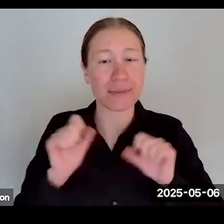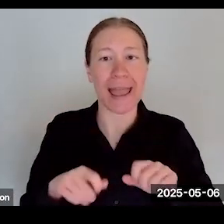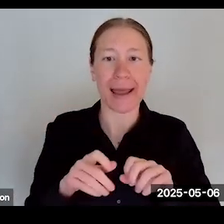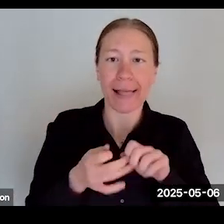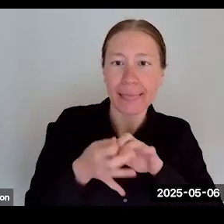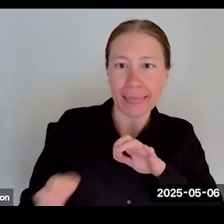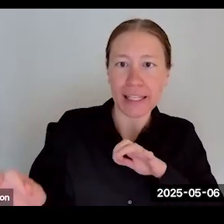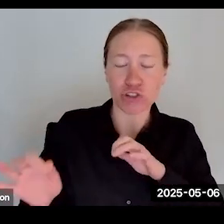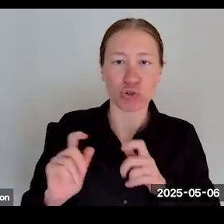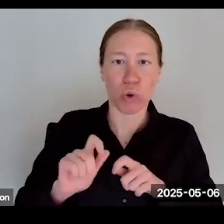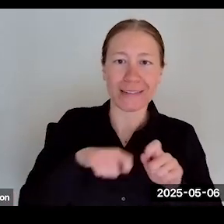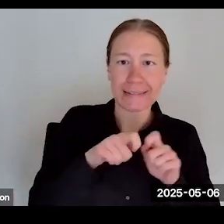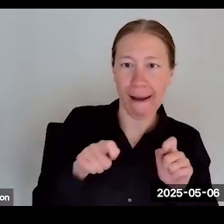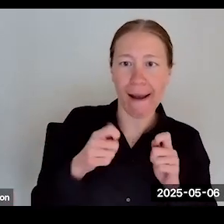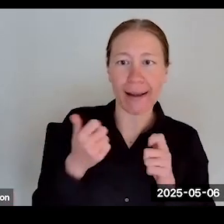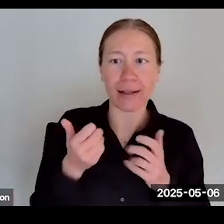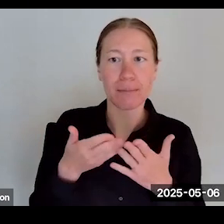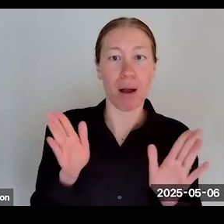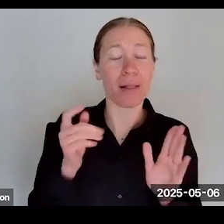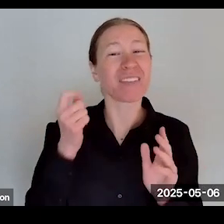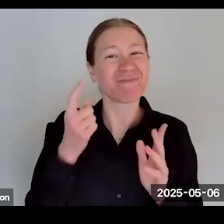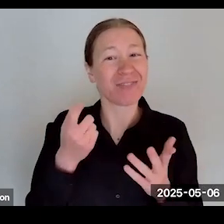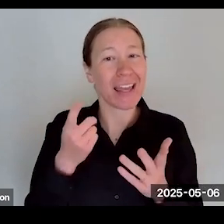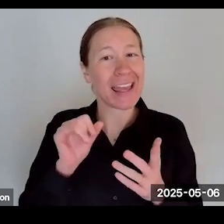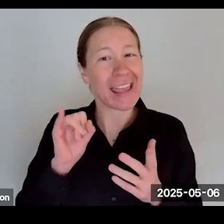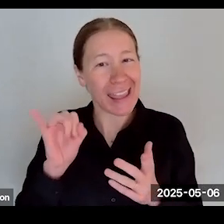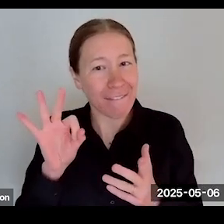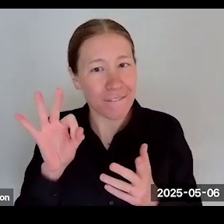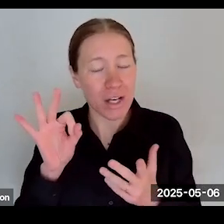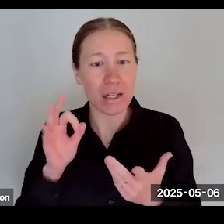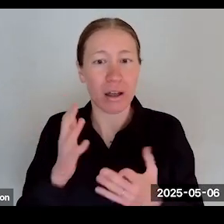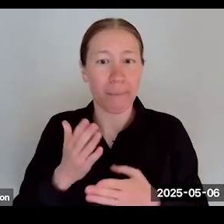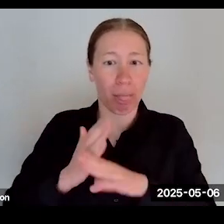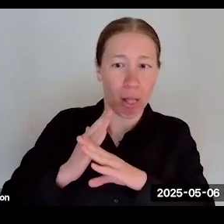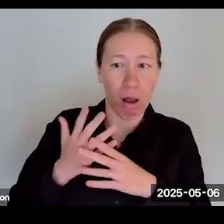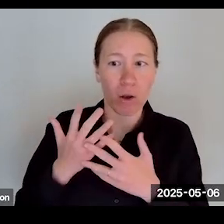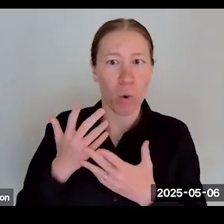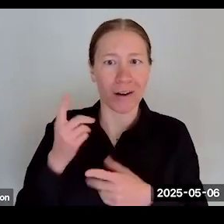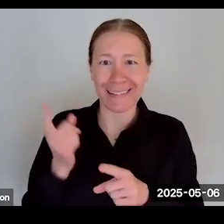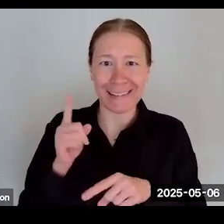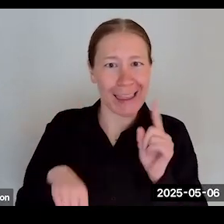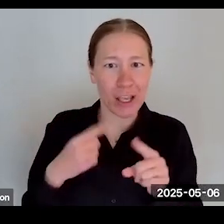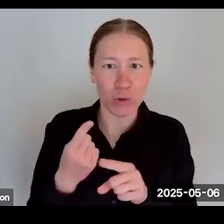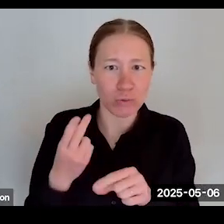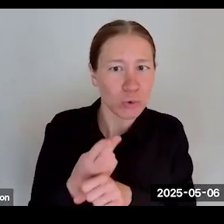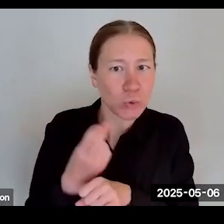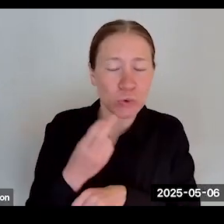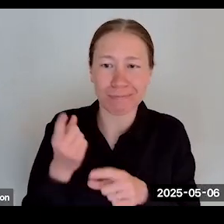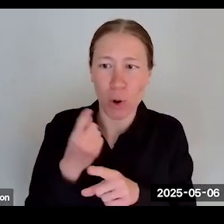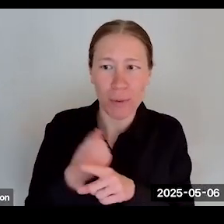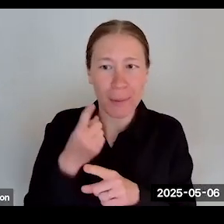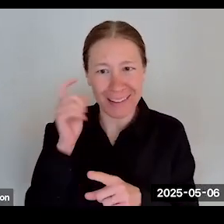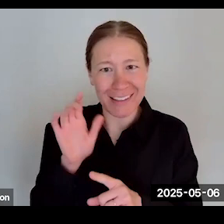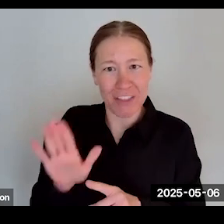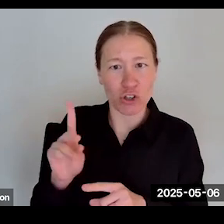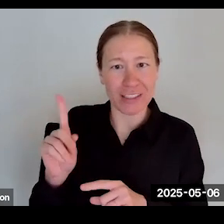unless these devices interfere with the service animal's work or the individual can't use these items because of their disability. But they can